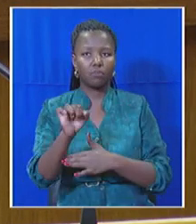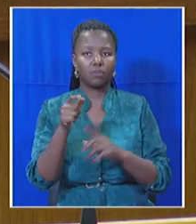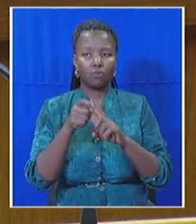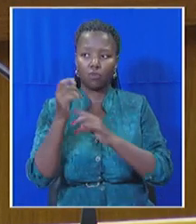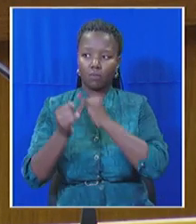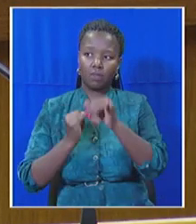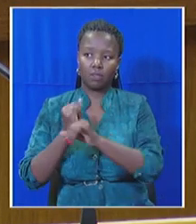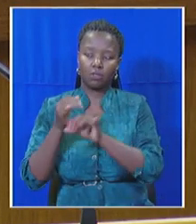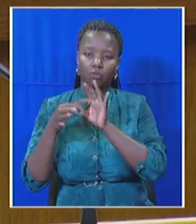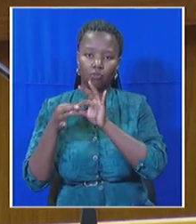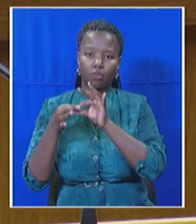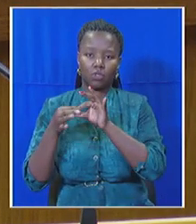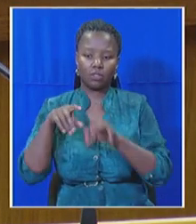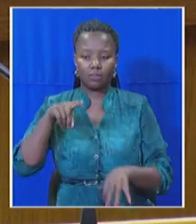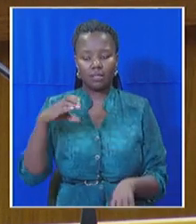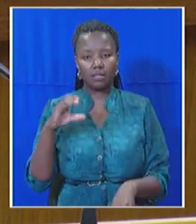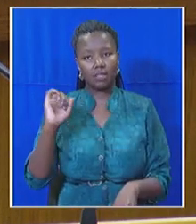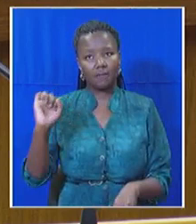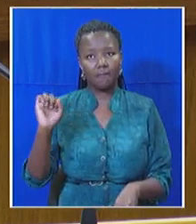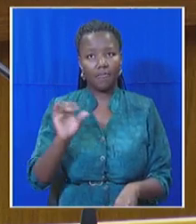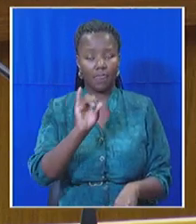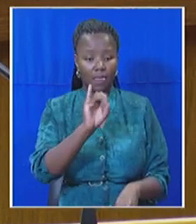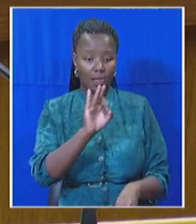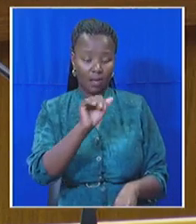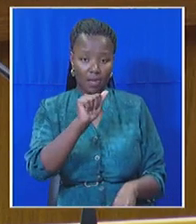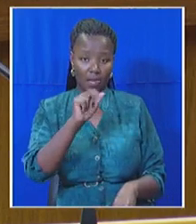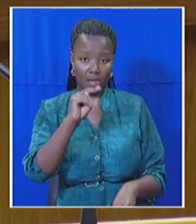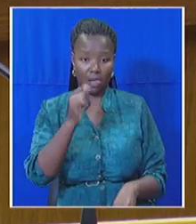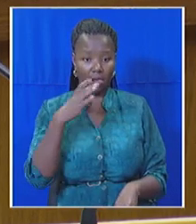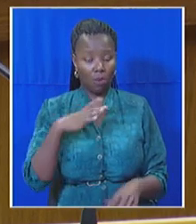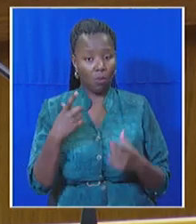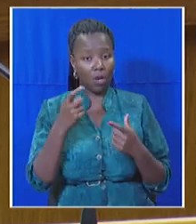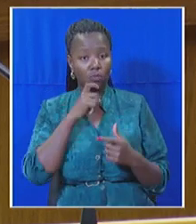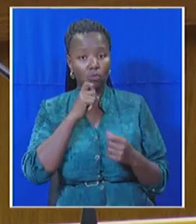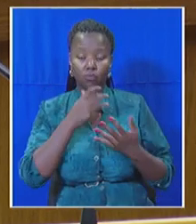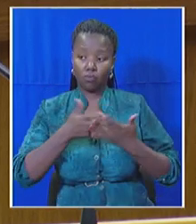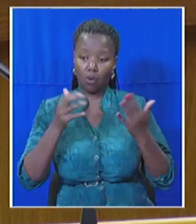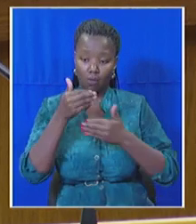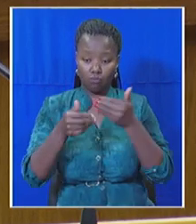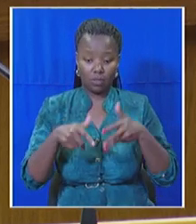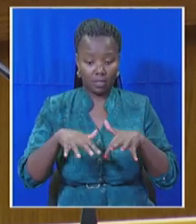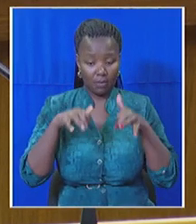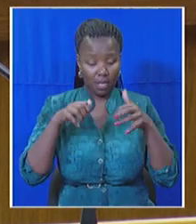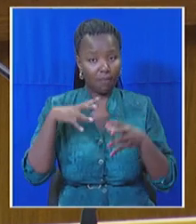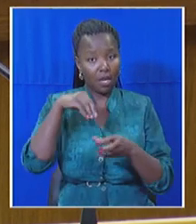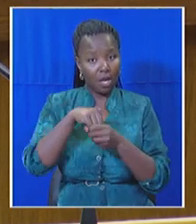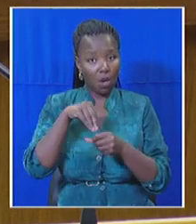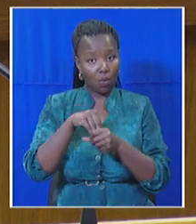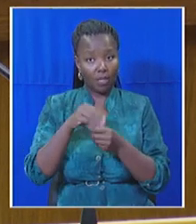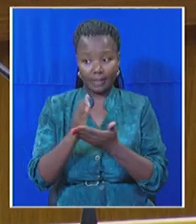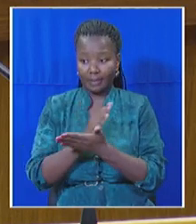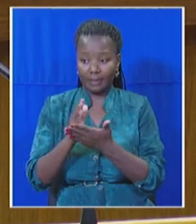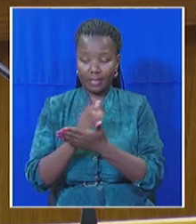and Cooperation Portfolio Committee. If the ANC want to use every process in Parliament, including those that are meant to assess